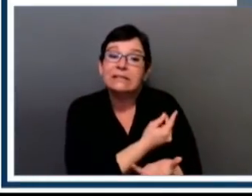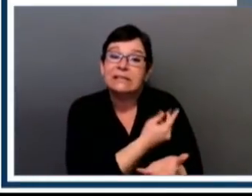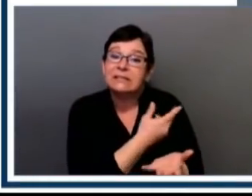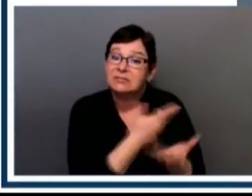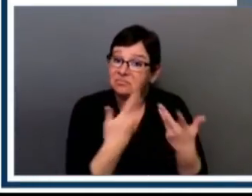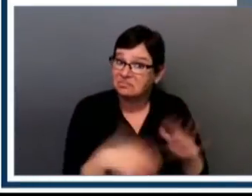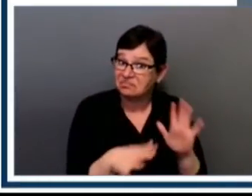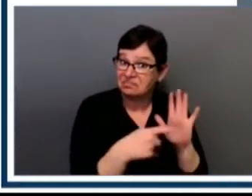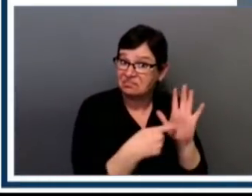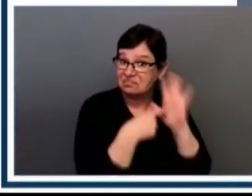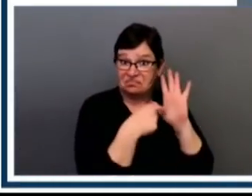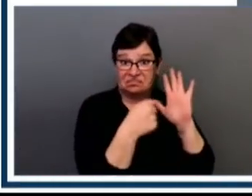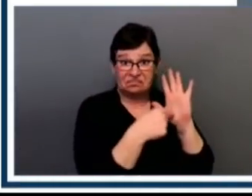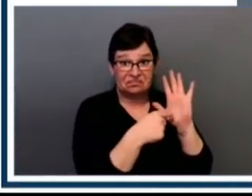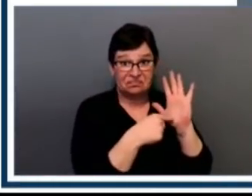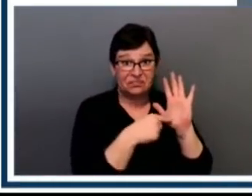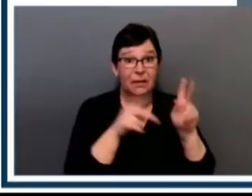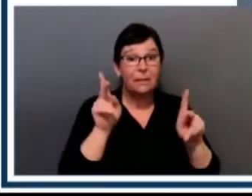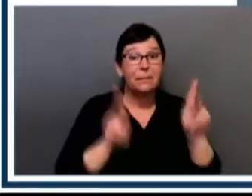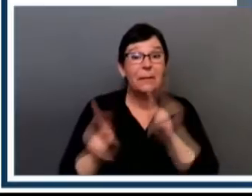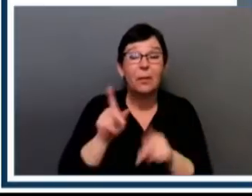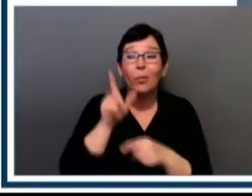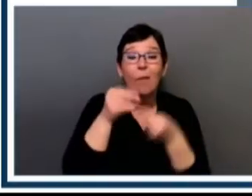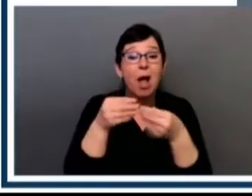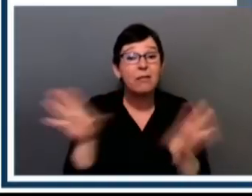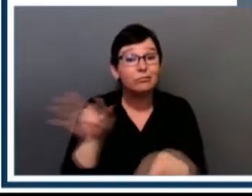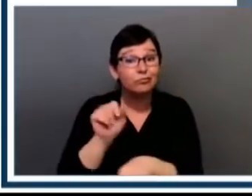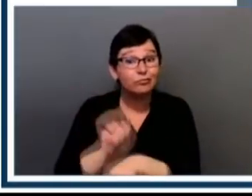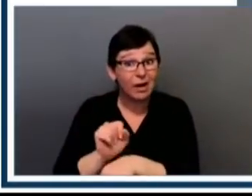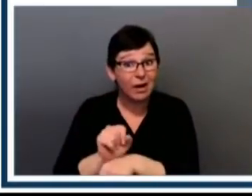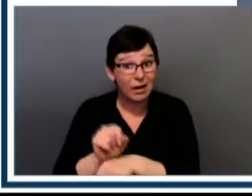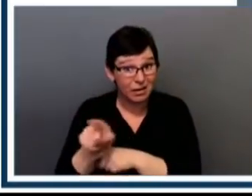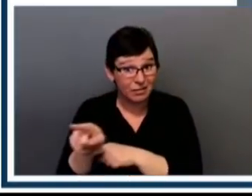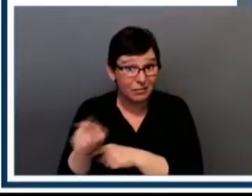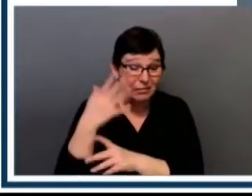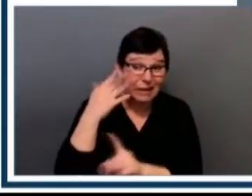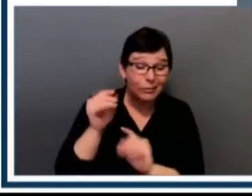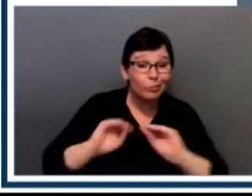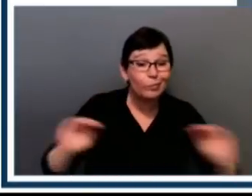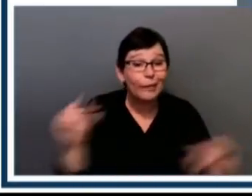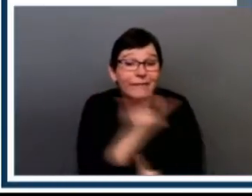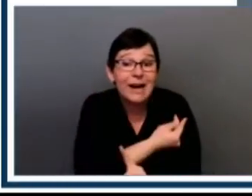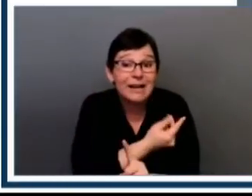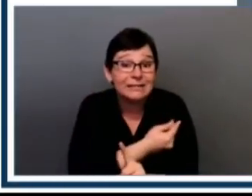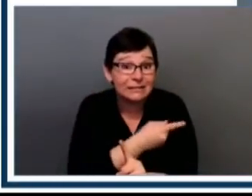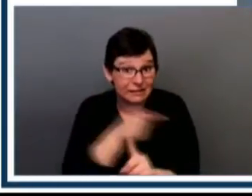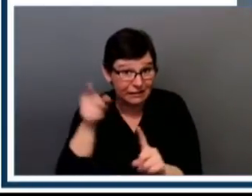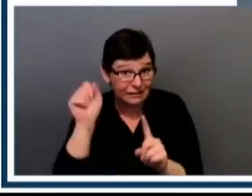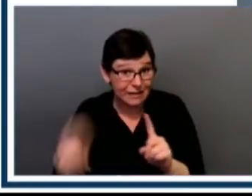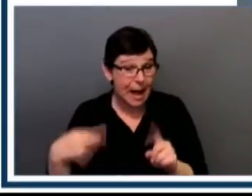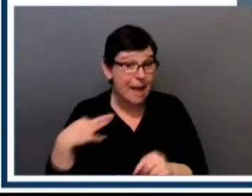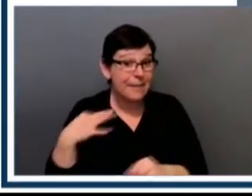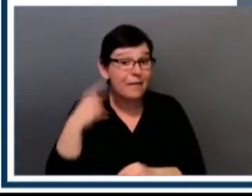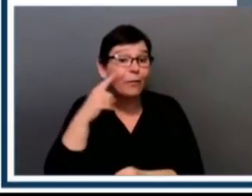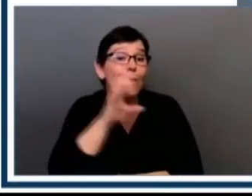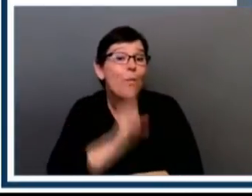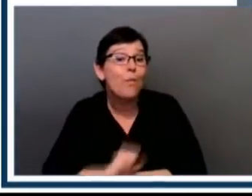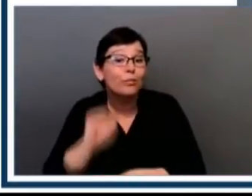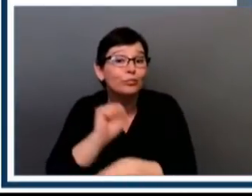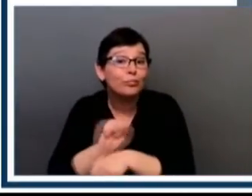to apply for their old jobs? If their employer doesn't want vaccinated workers, will that be deemed a form of